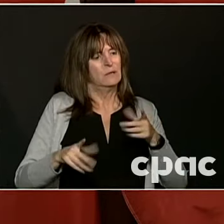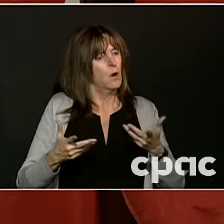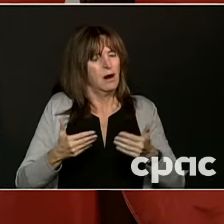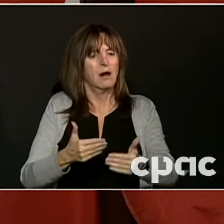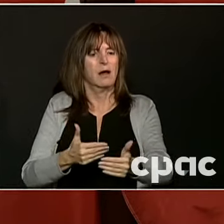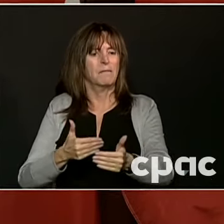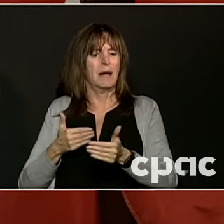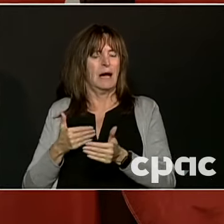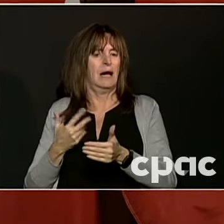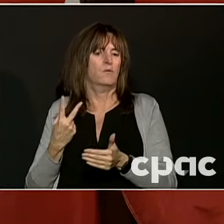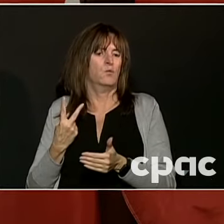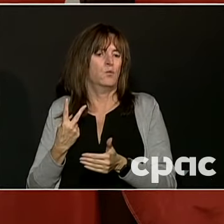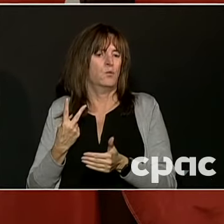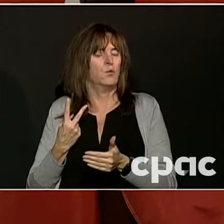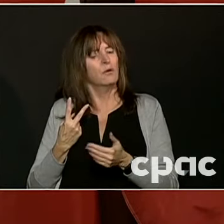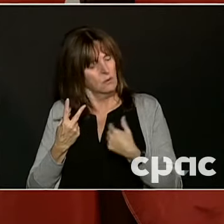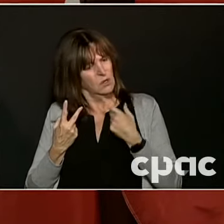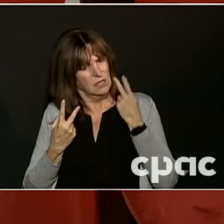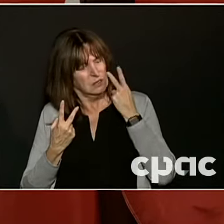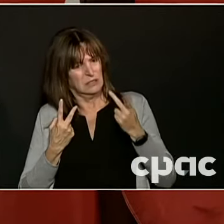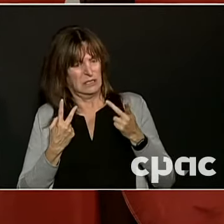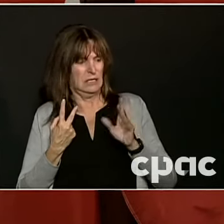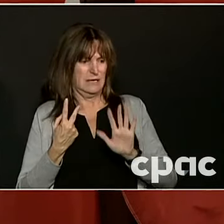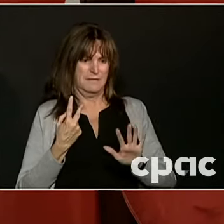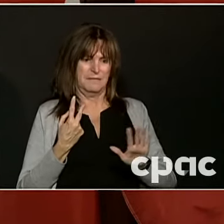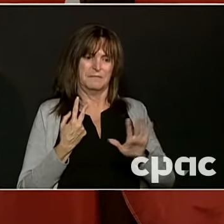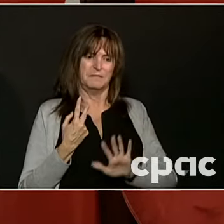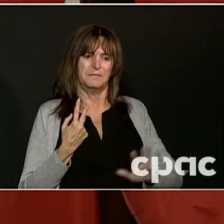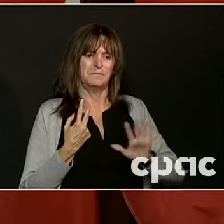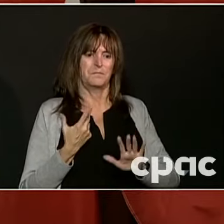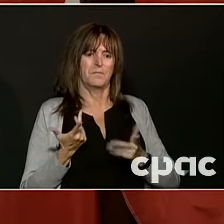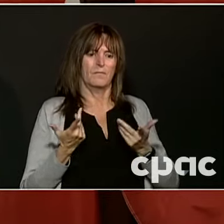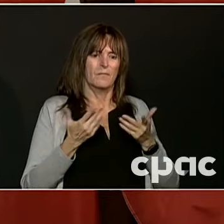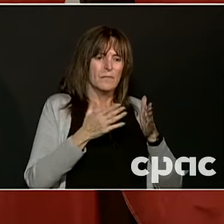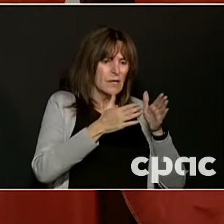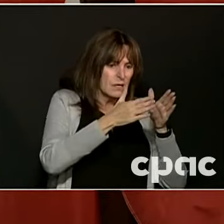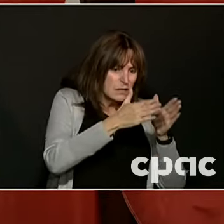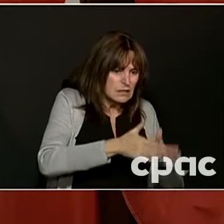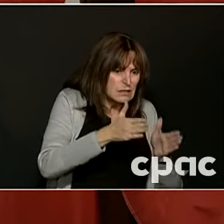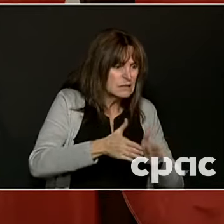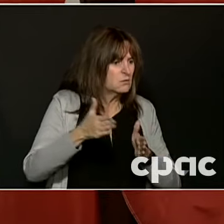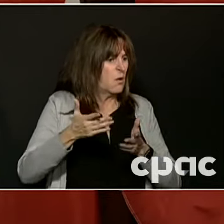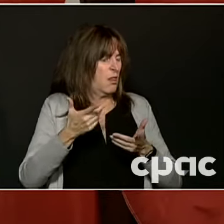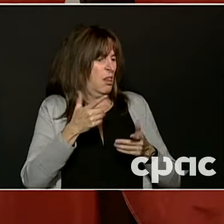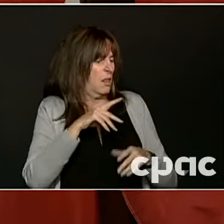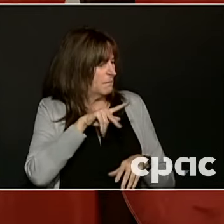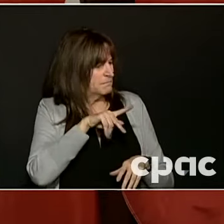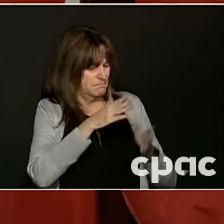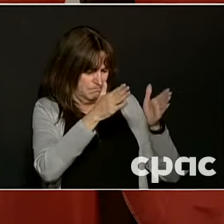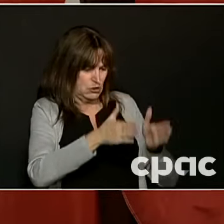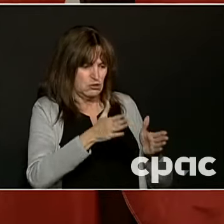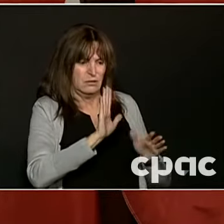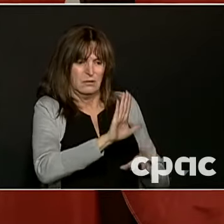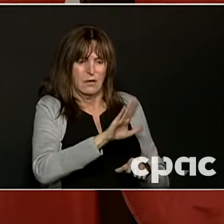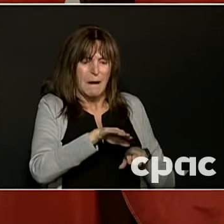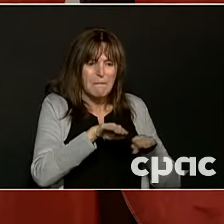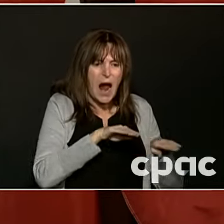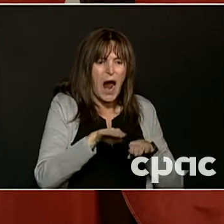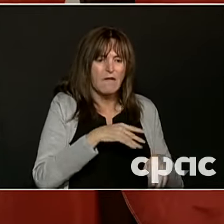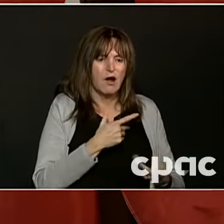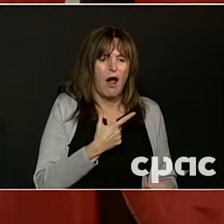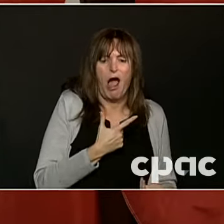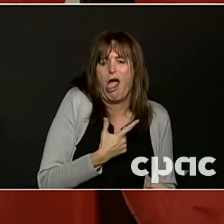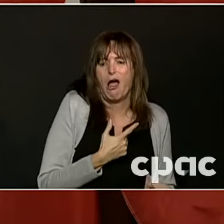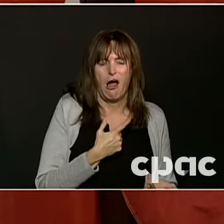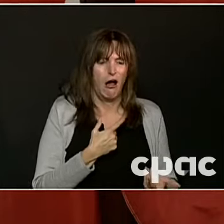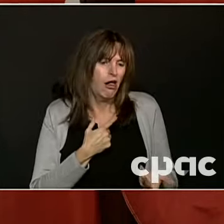seeing is a lot of personal behavior by individuals and people in their private settings, taking risks and setting aside the